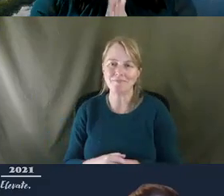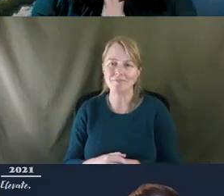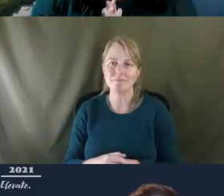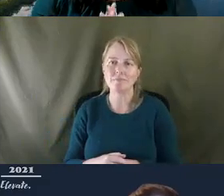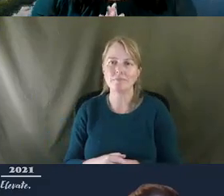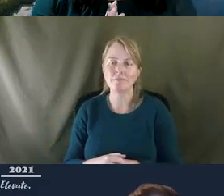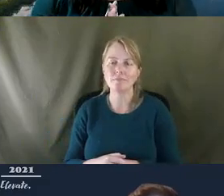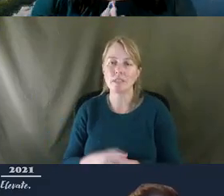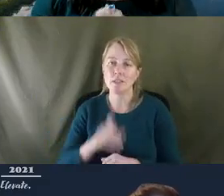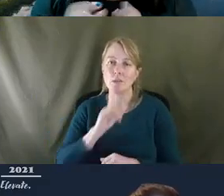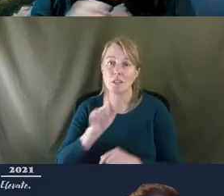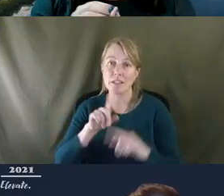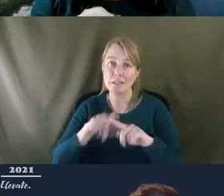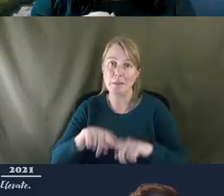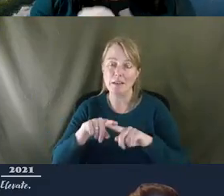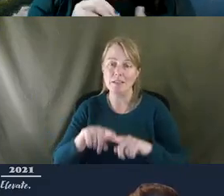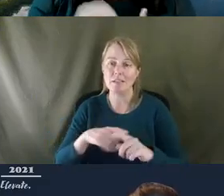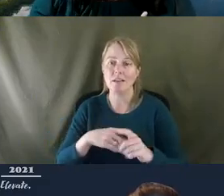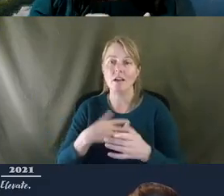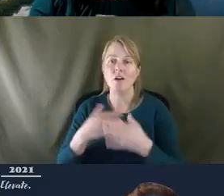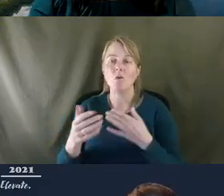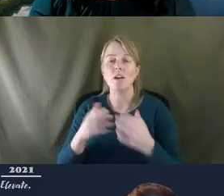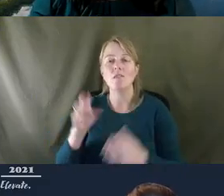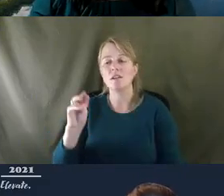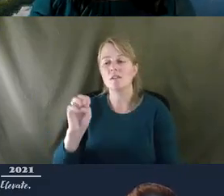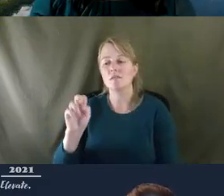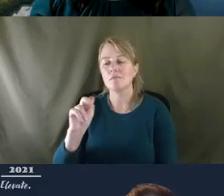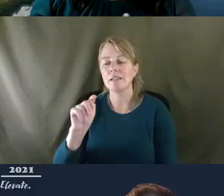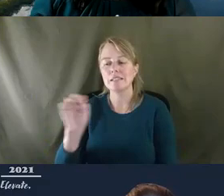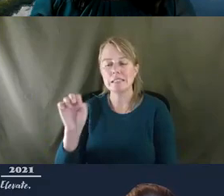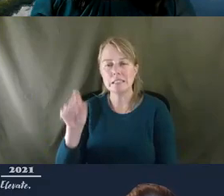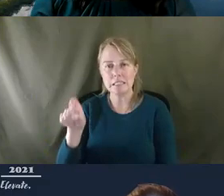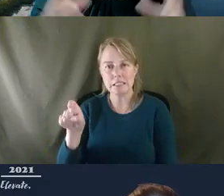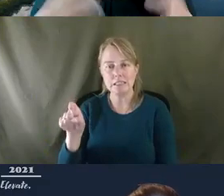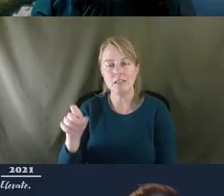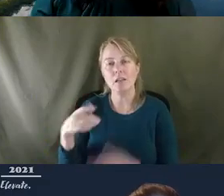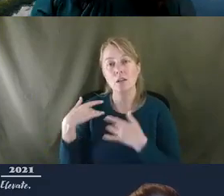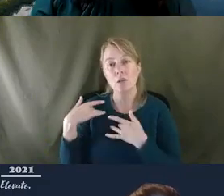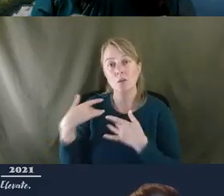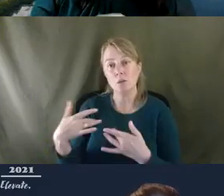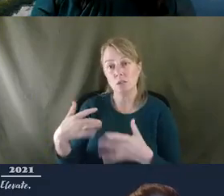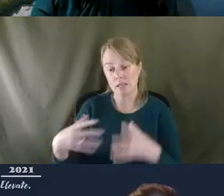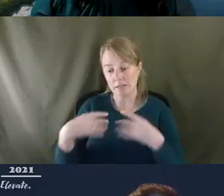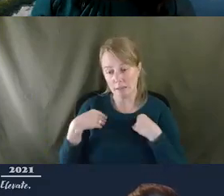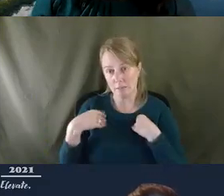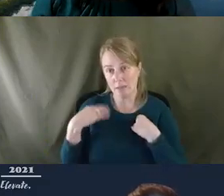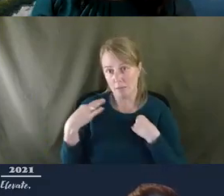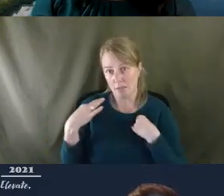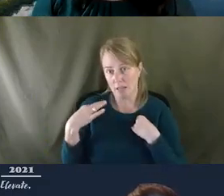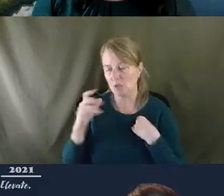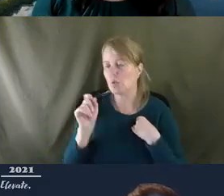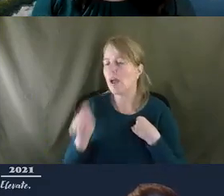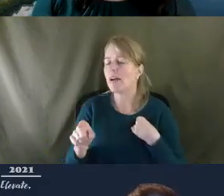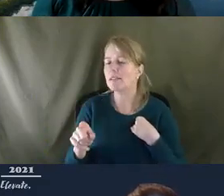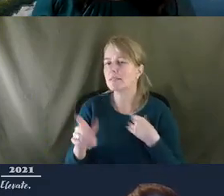Okay, it really does depend. So whatever the mentee needs, whatever they outline, usually when you accept an application, you'll ask them, what are you